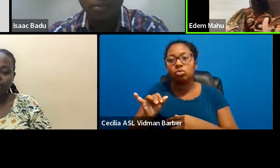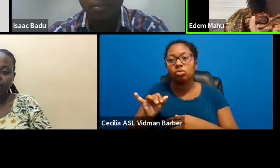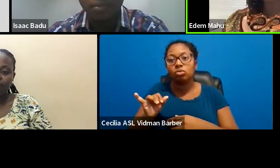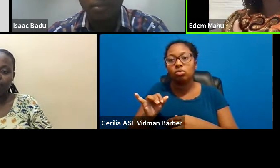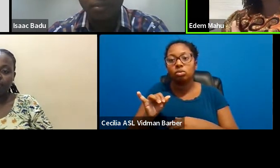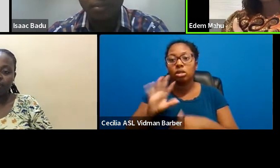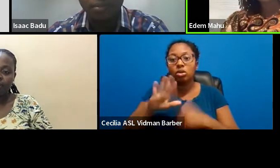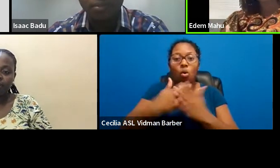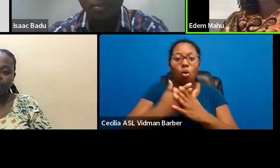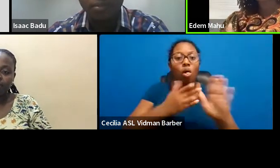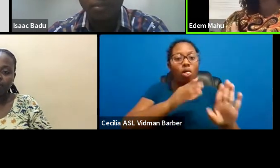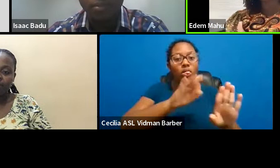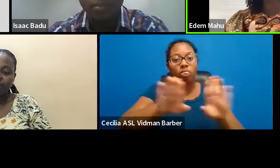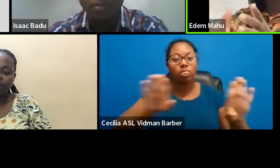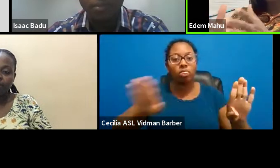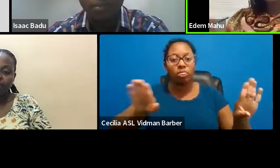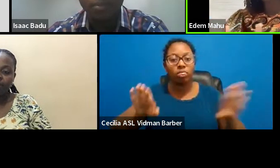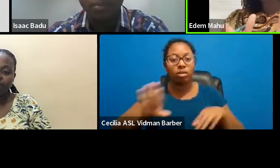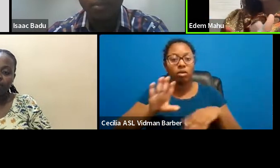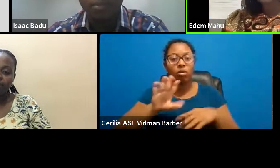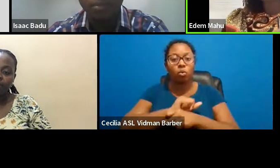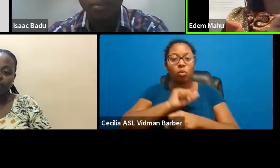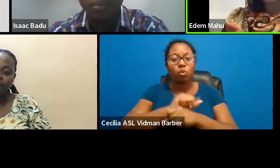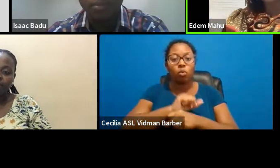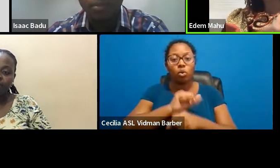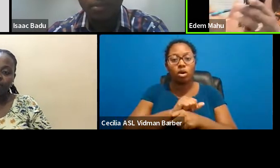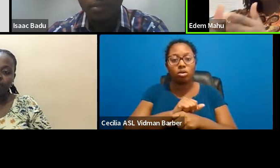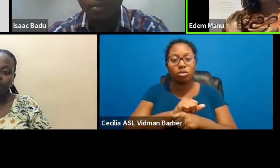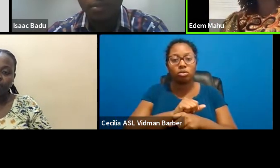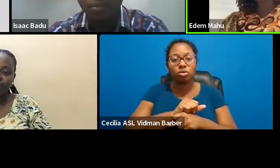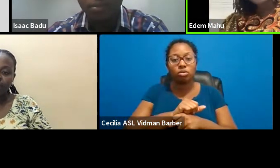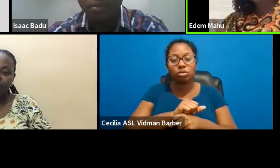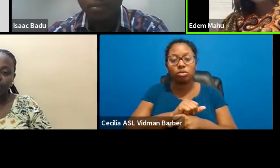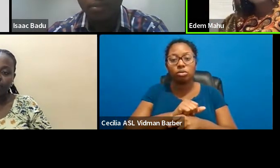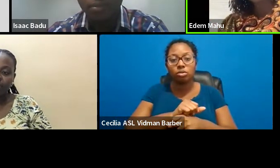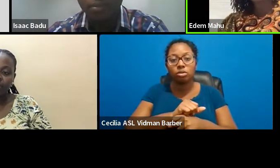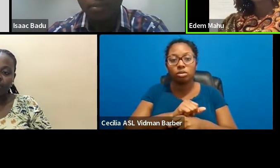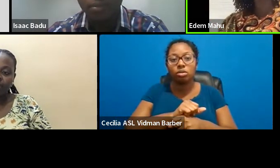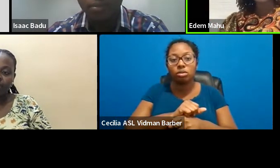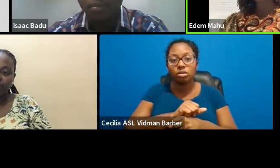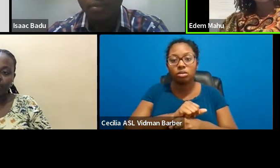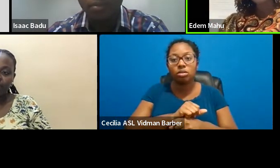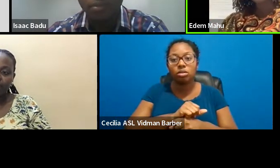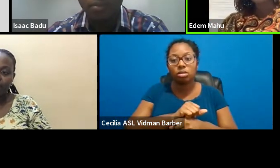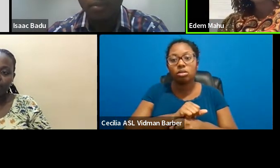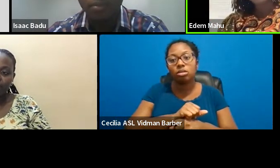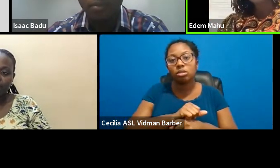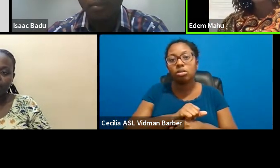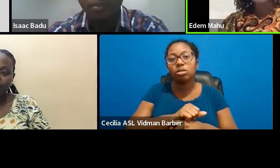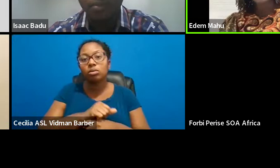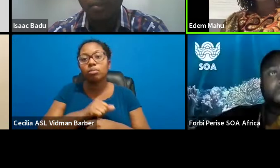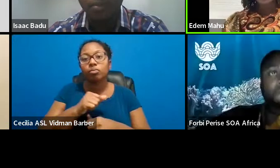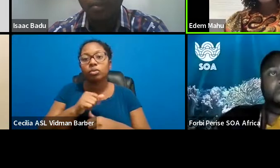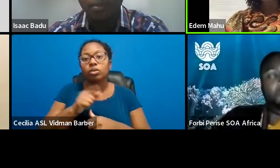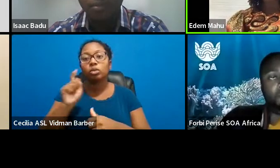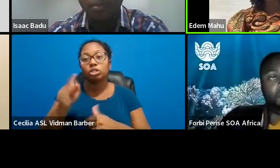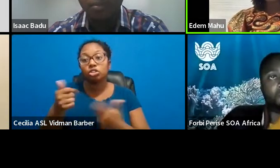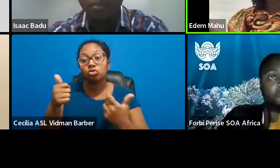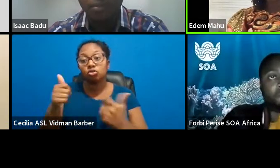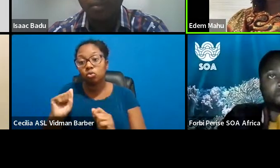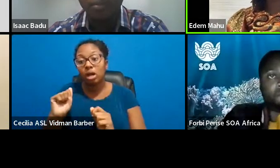are, in marine science. We should try and, get them to sign on to the BIMS